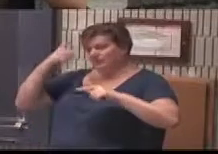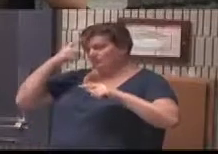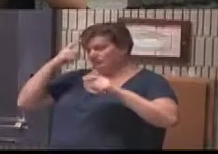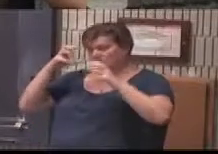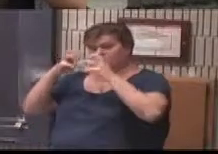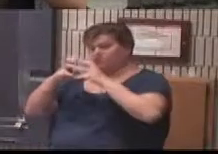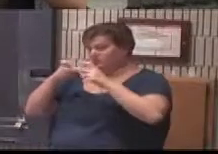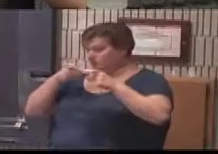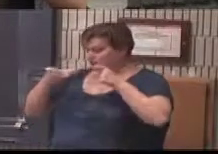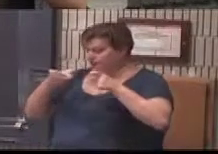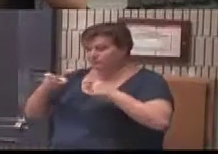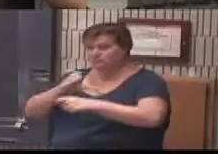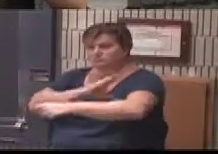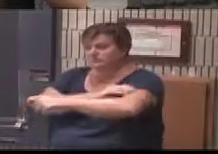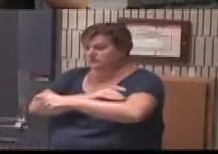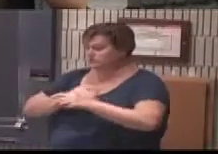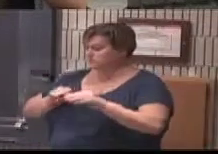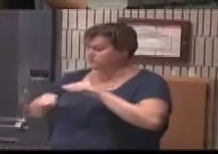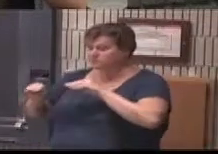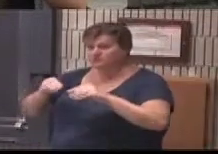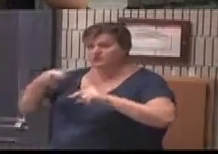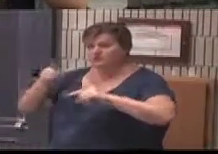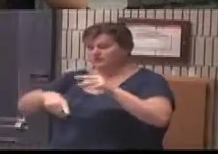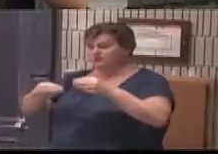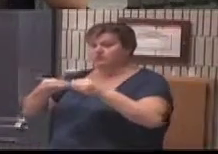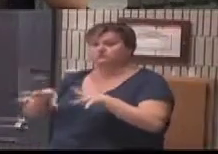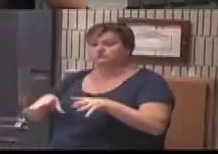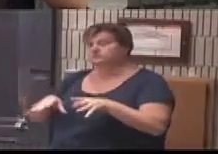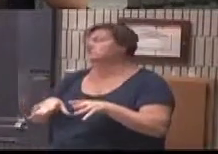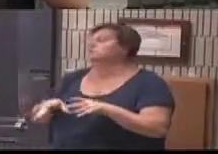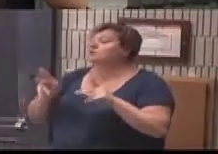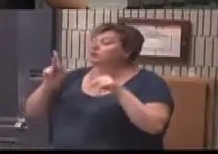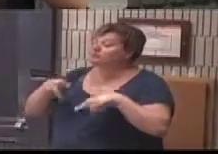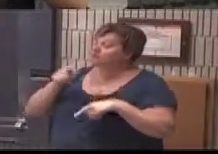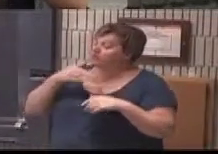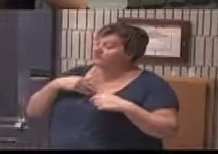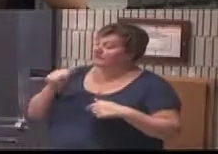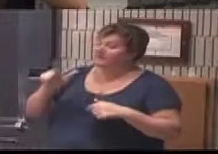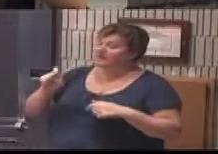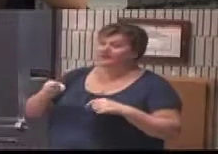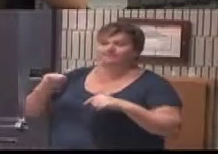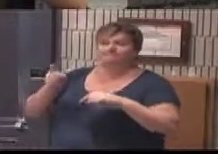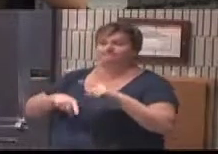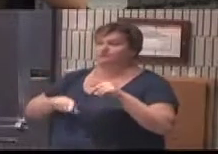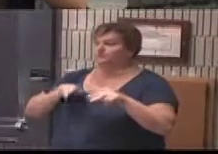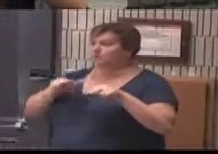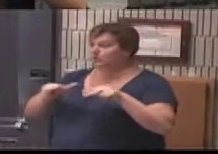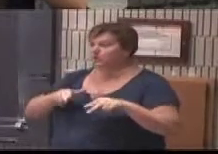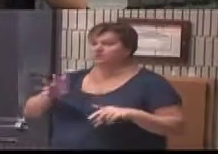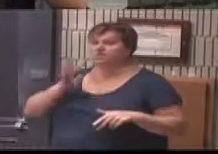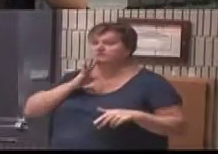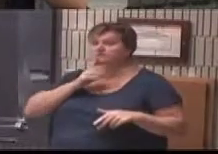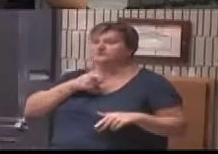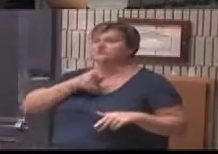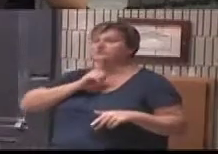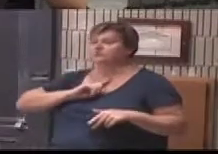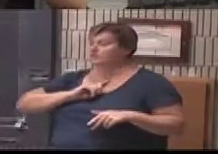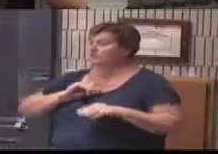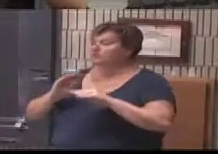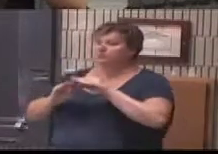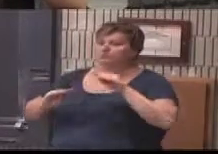movement is lost. Inevitably, a person afflicted with ALS loses the ability to walk, speak, move, swallow, and